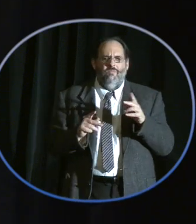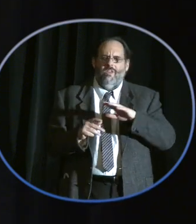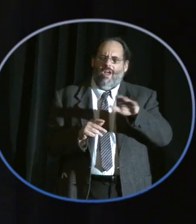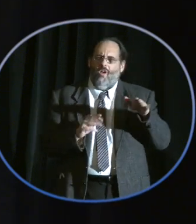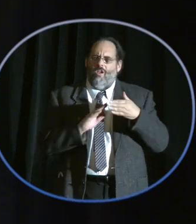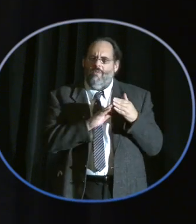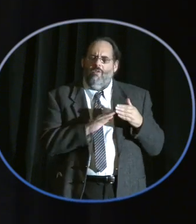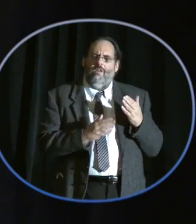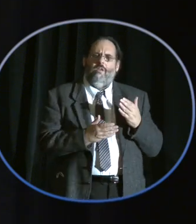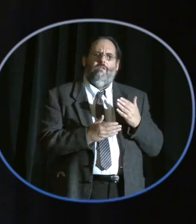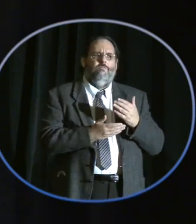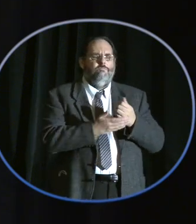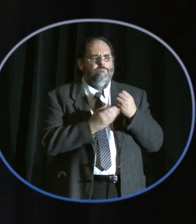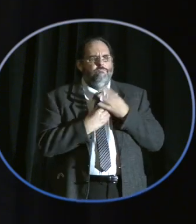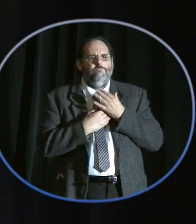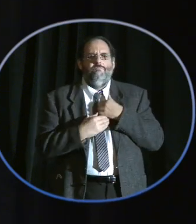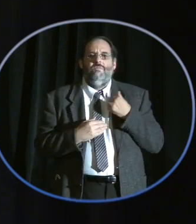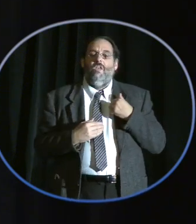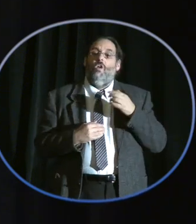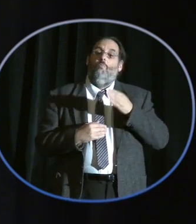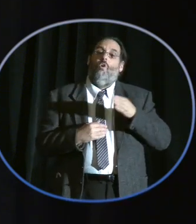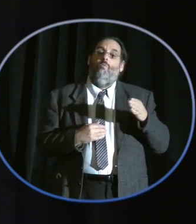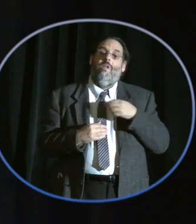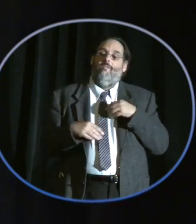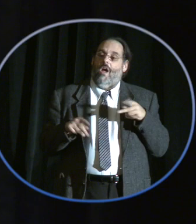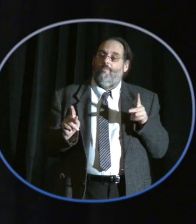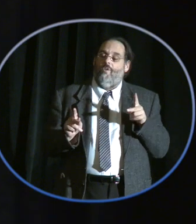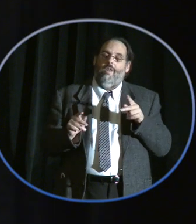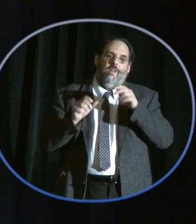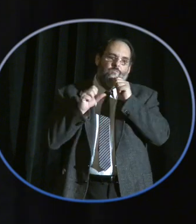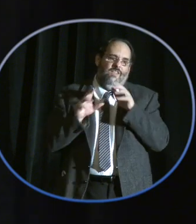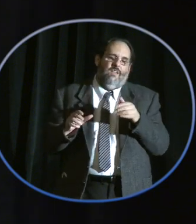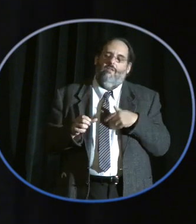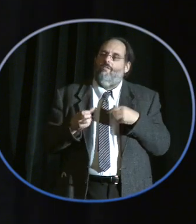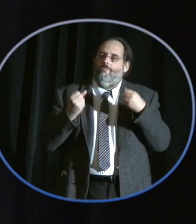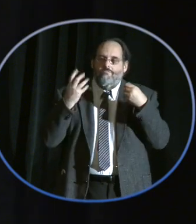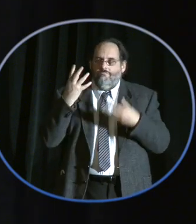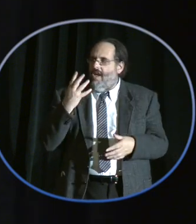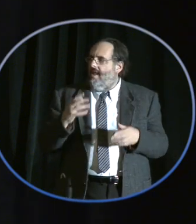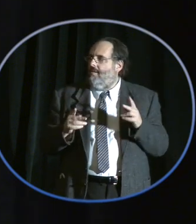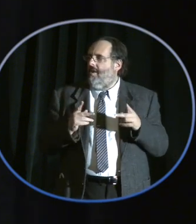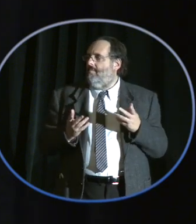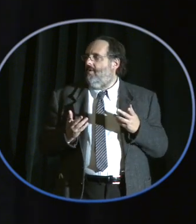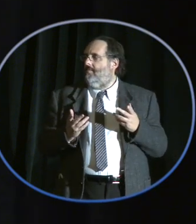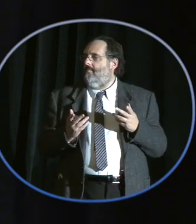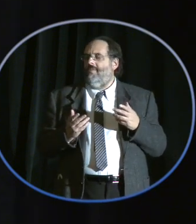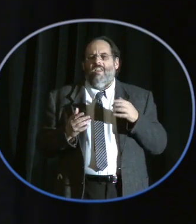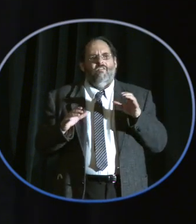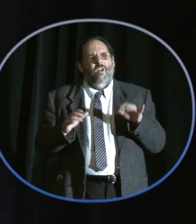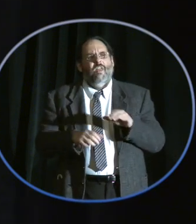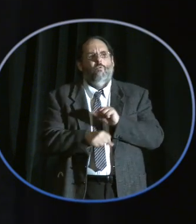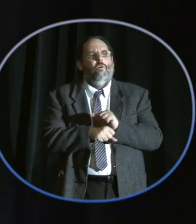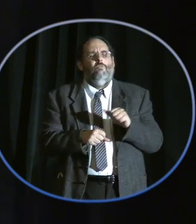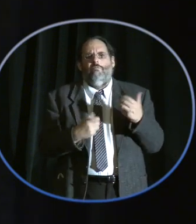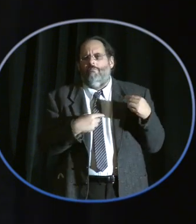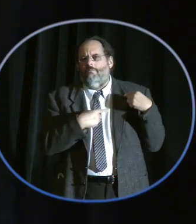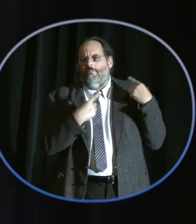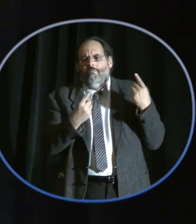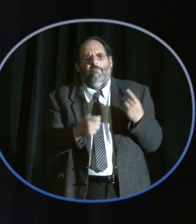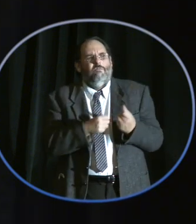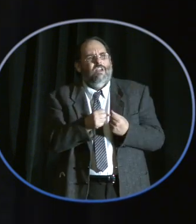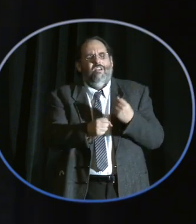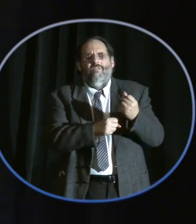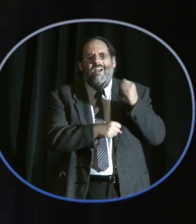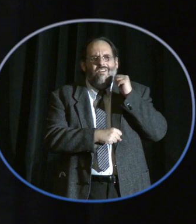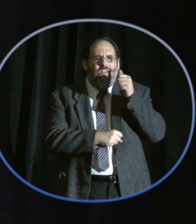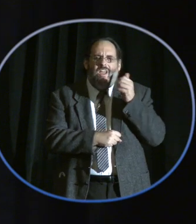our community. And in Baltimore, we have the opportunity and the blessing to have so many individuals that have done that work each and